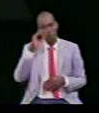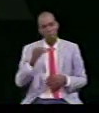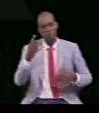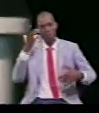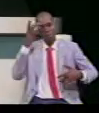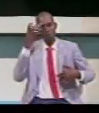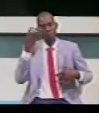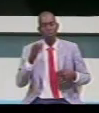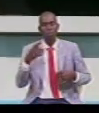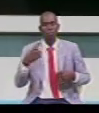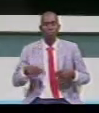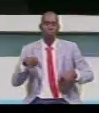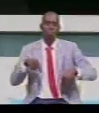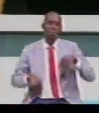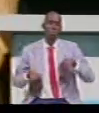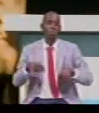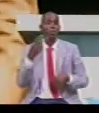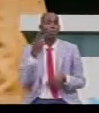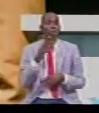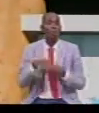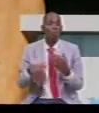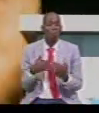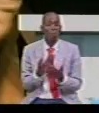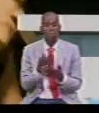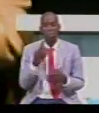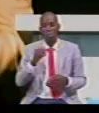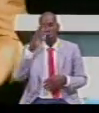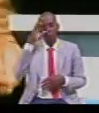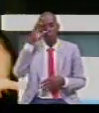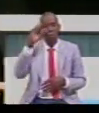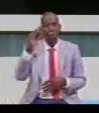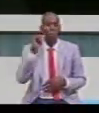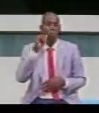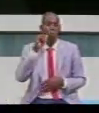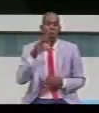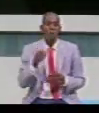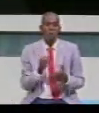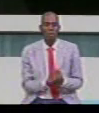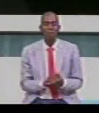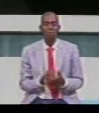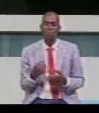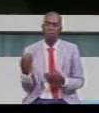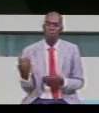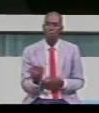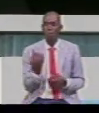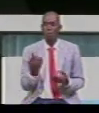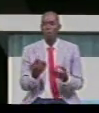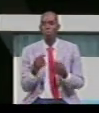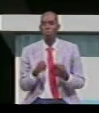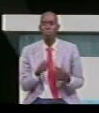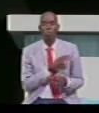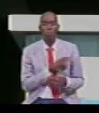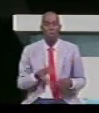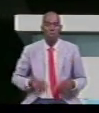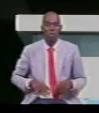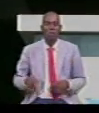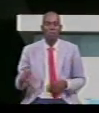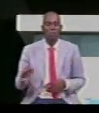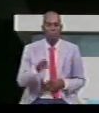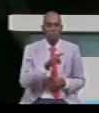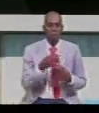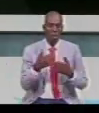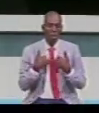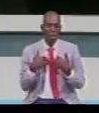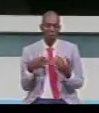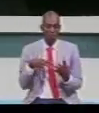lay. You see, all the men, all the women that ever came to Christ, they had all those qualities.